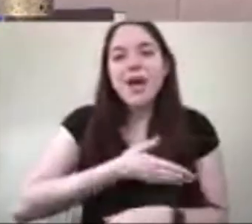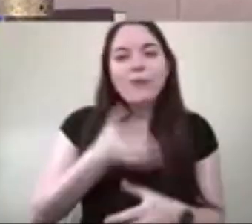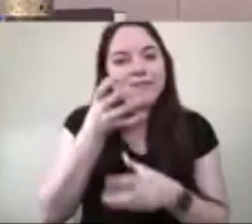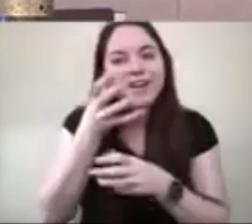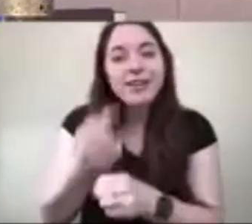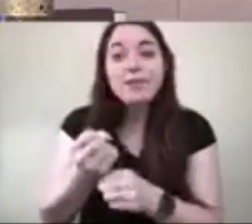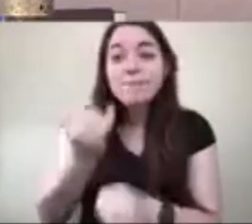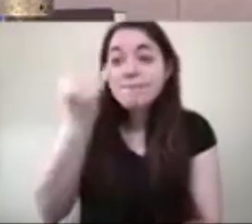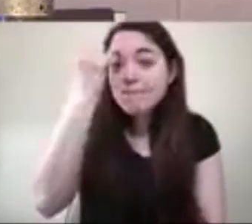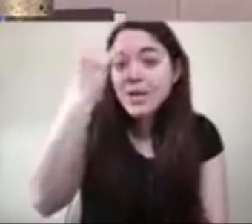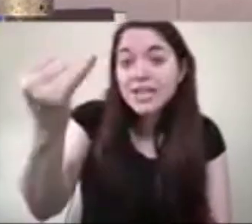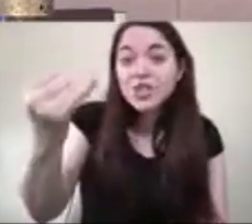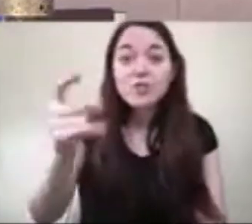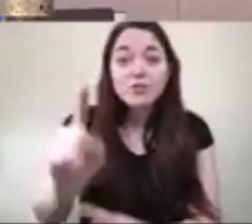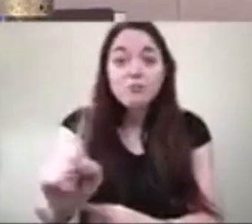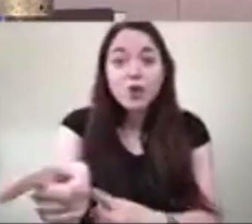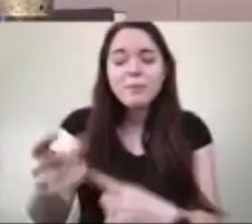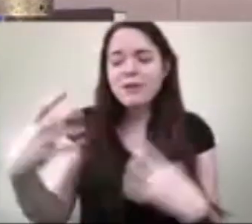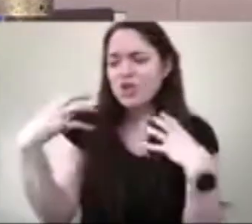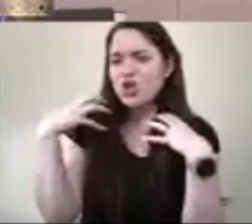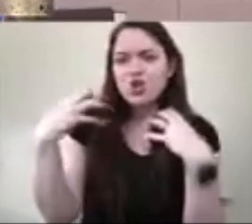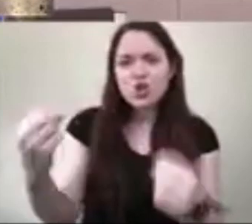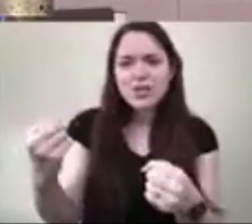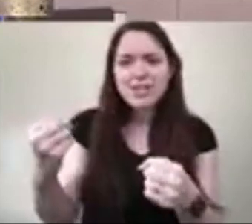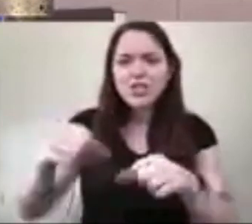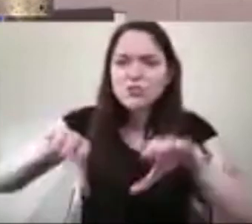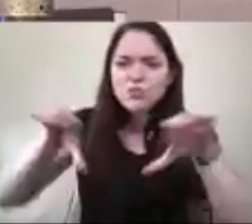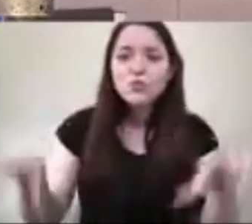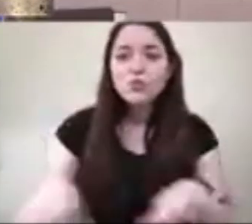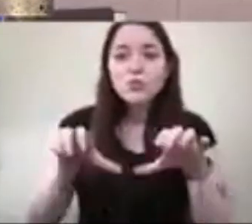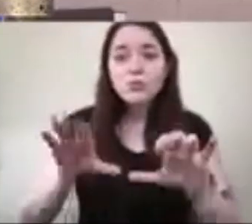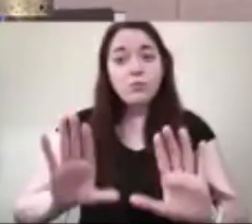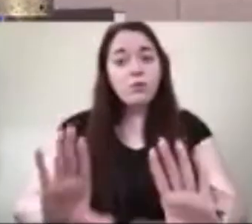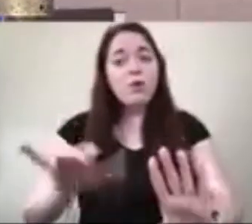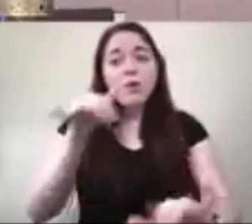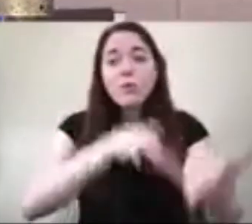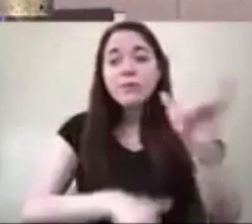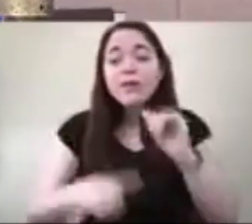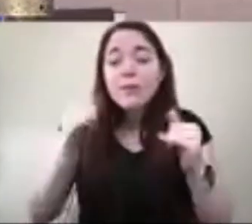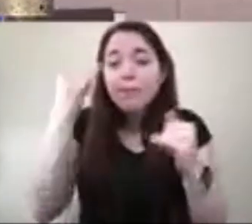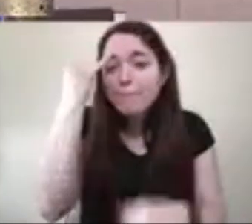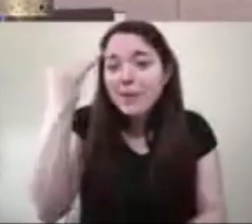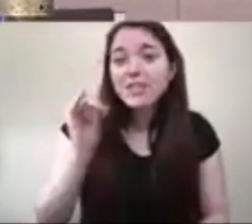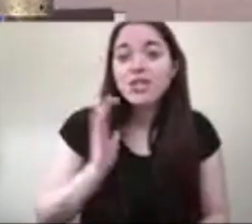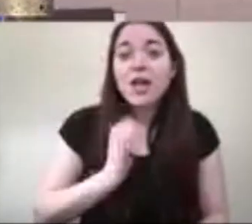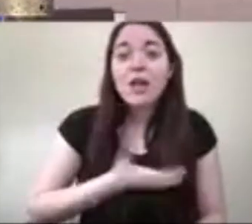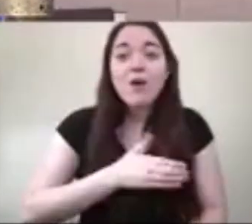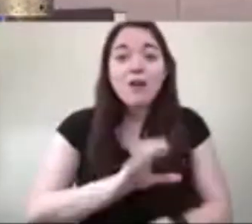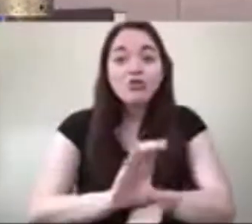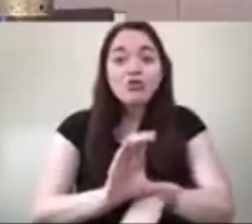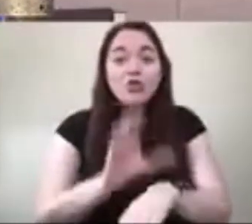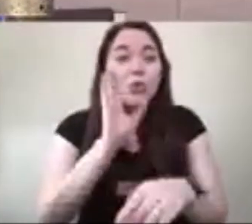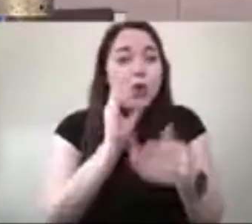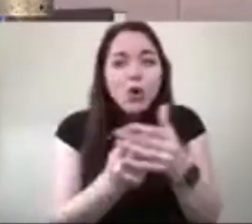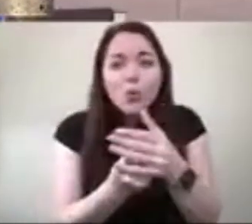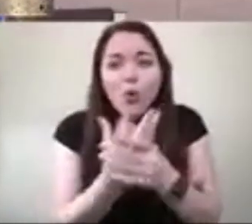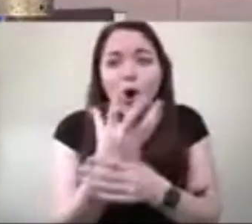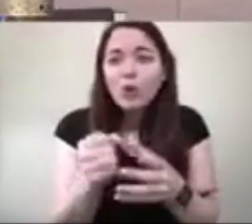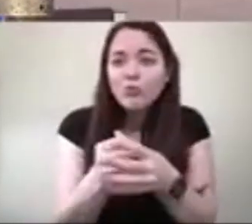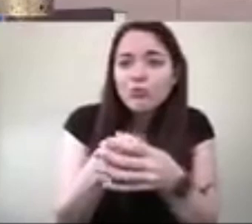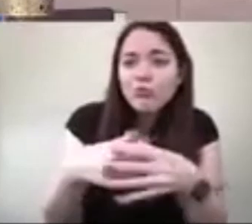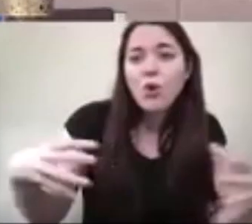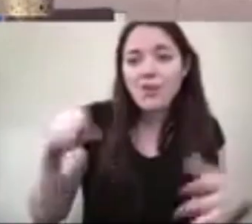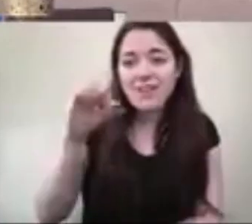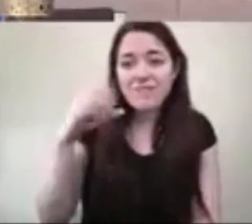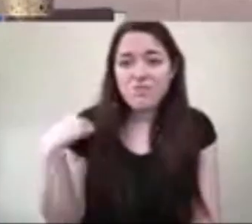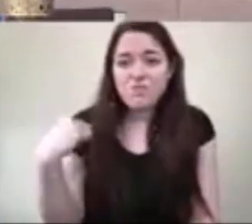courageous, to do the hard work of courage. And imagine how our church will grow as we release ourselves into